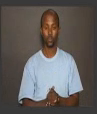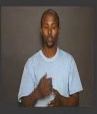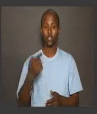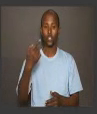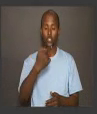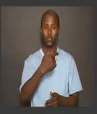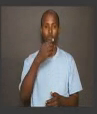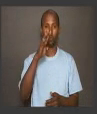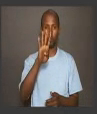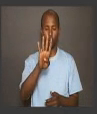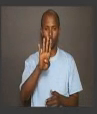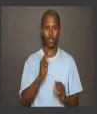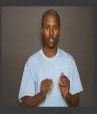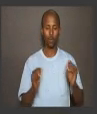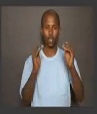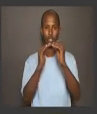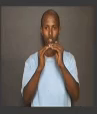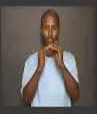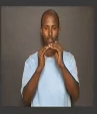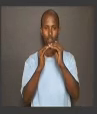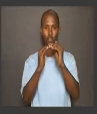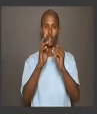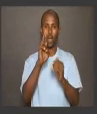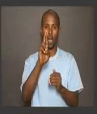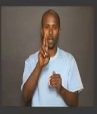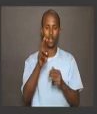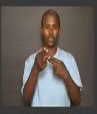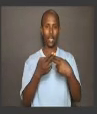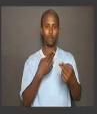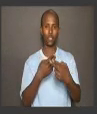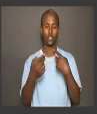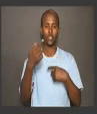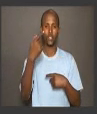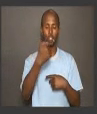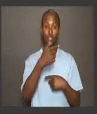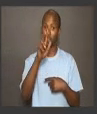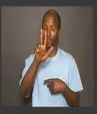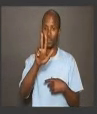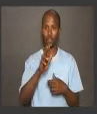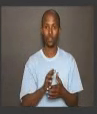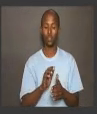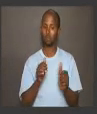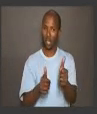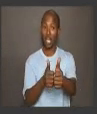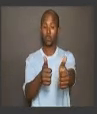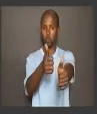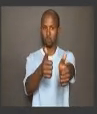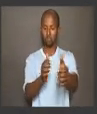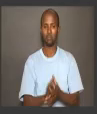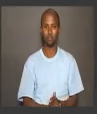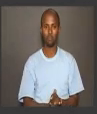G4 equals R times G3, and so on